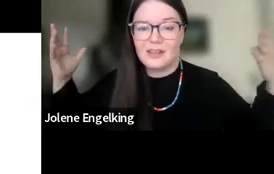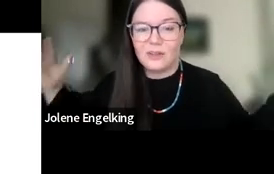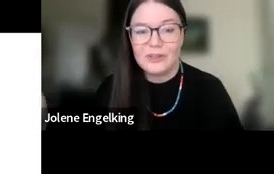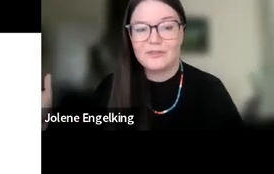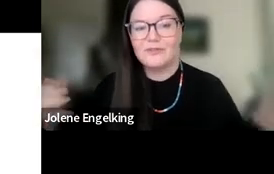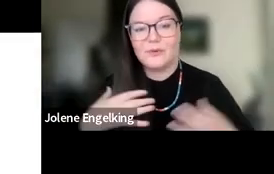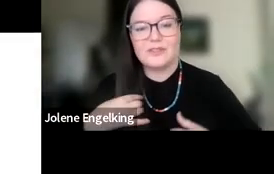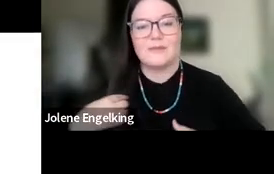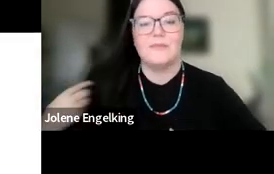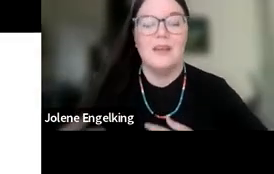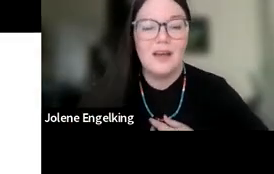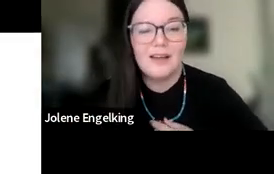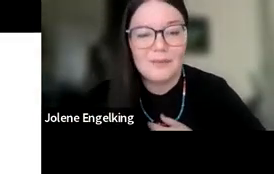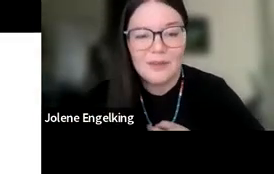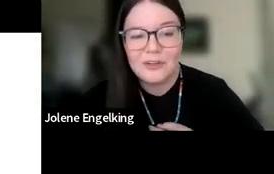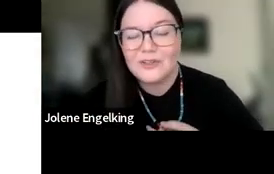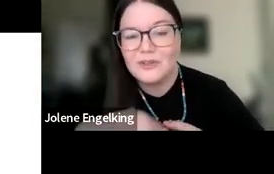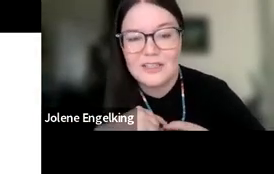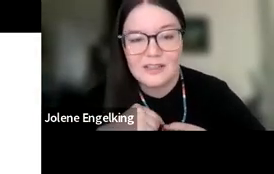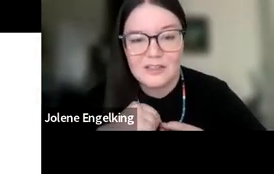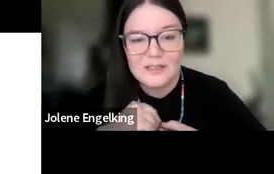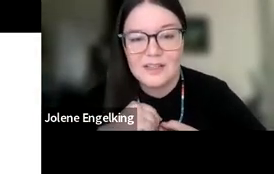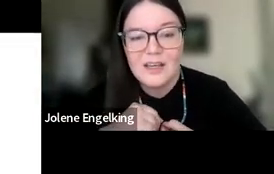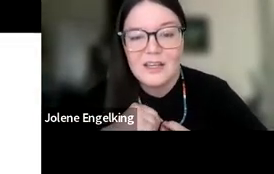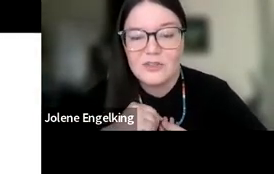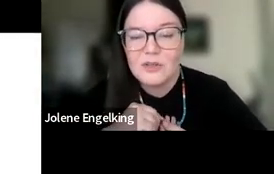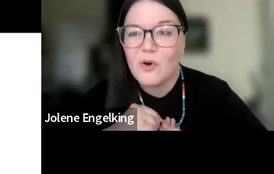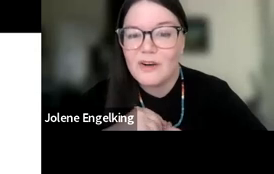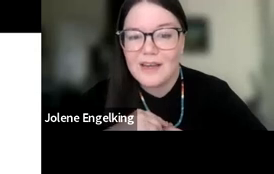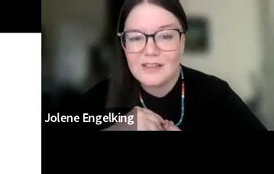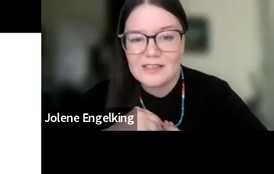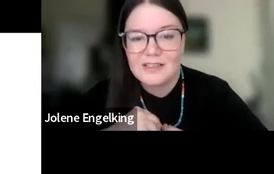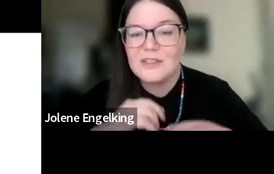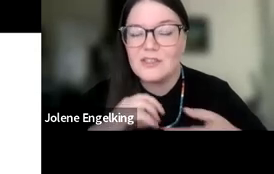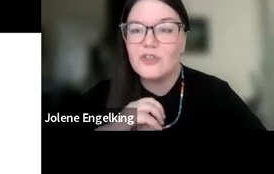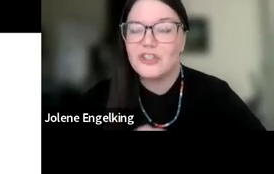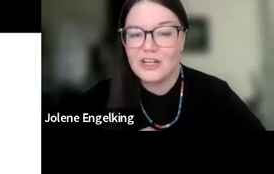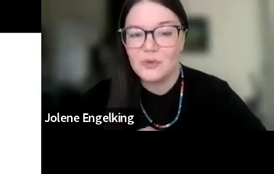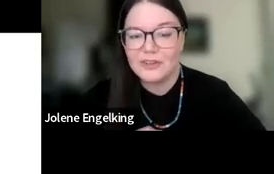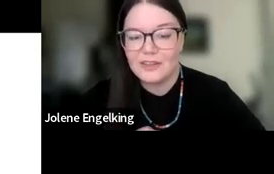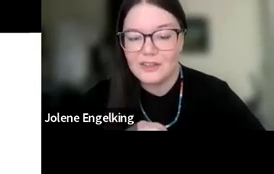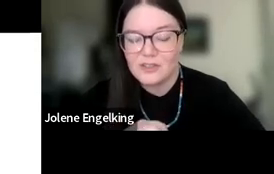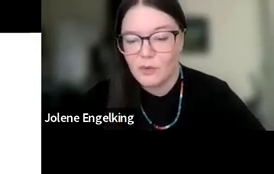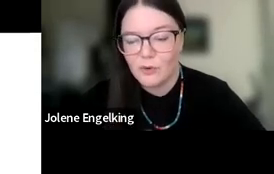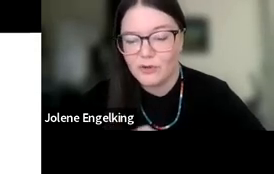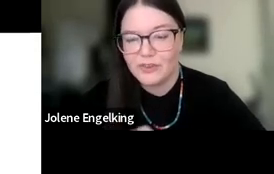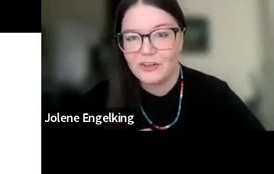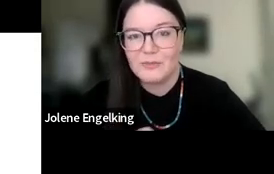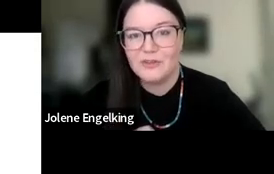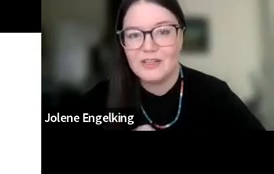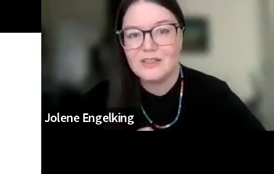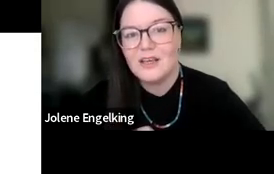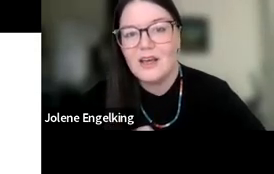attuned and learning from folks. And we're also excited to be, doing more of that systems and social change work that I think is so important